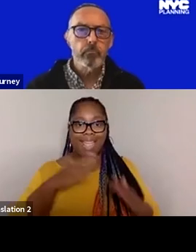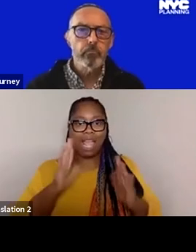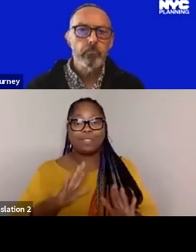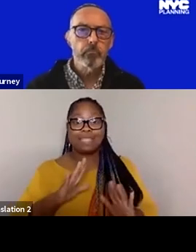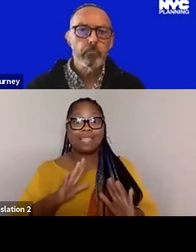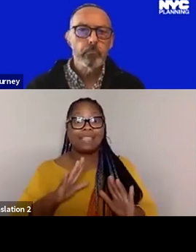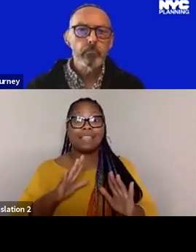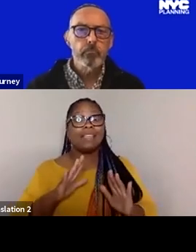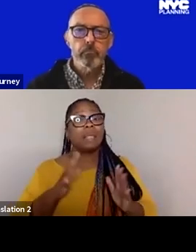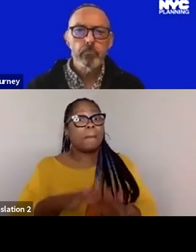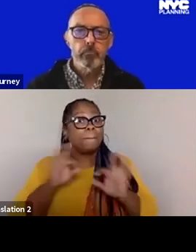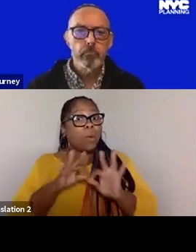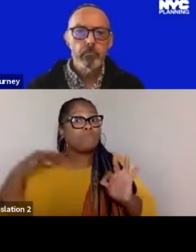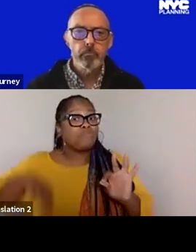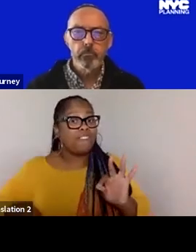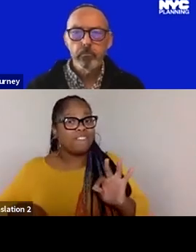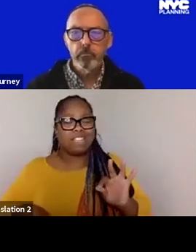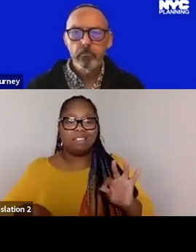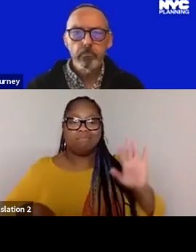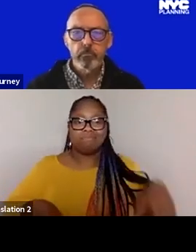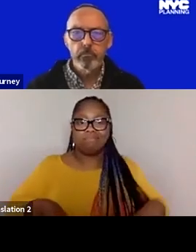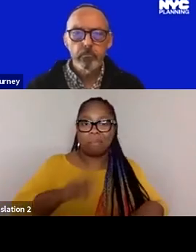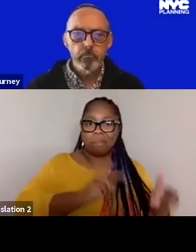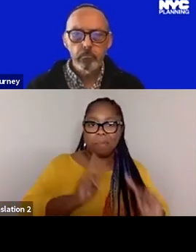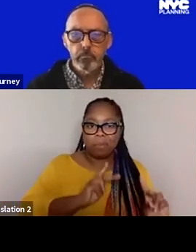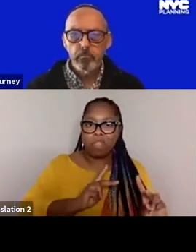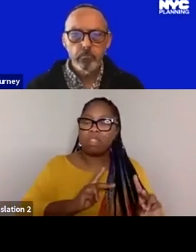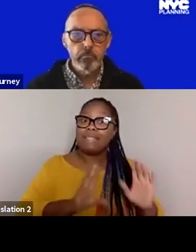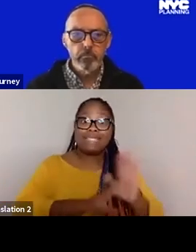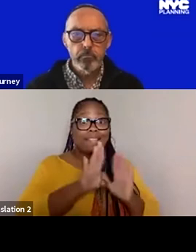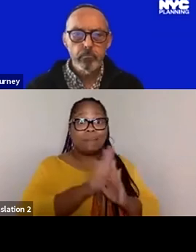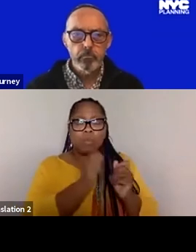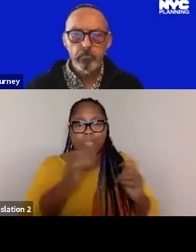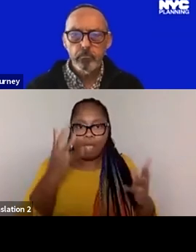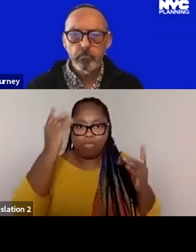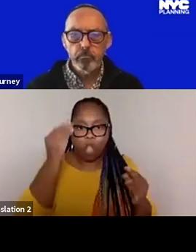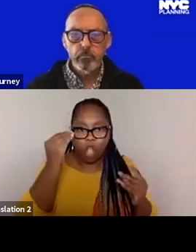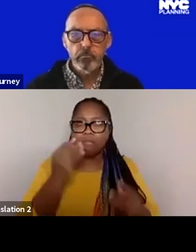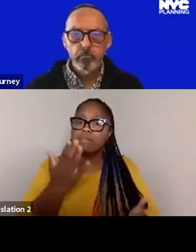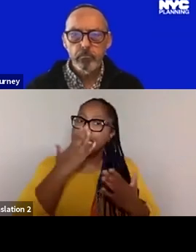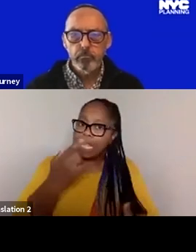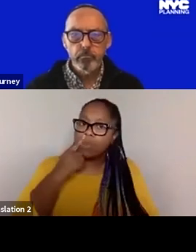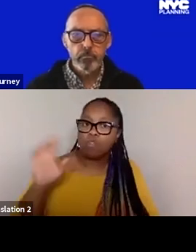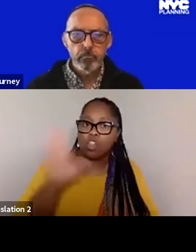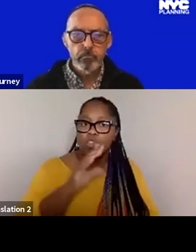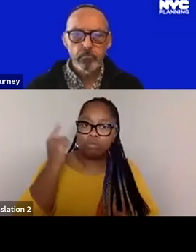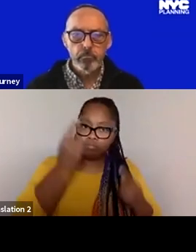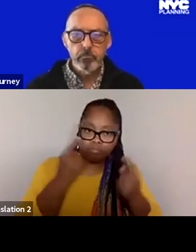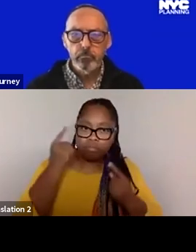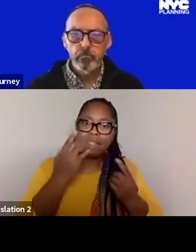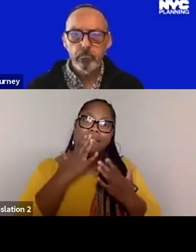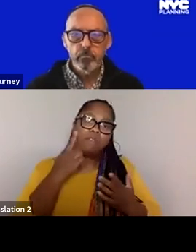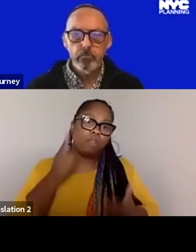and development before thinking about it thoroughly. We appreciate your consideration. Thanks very much for letting me speak.